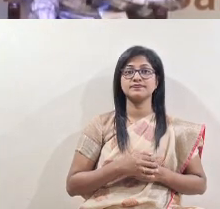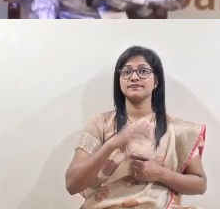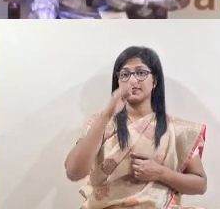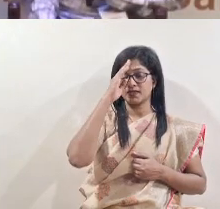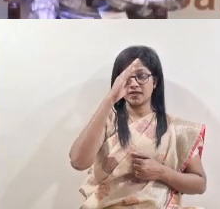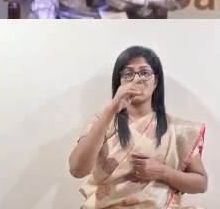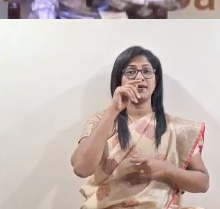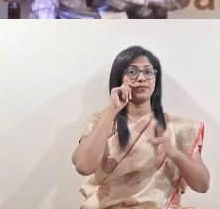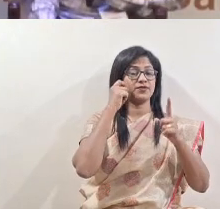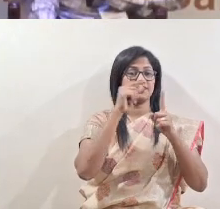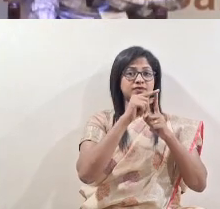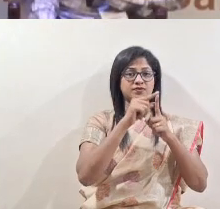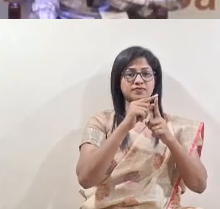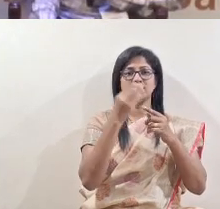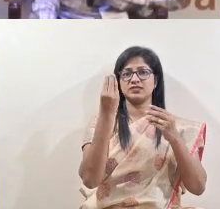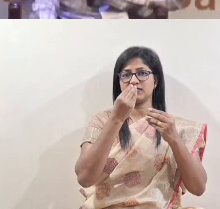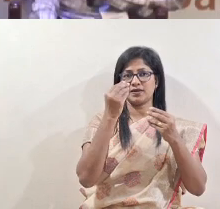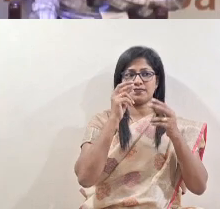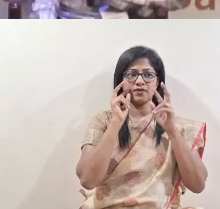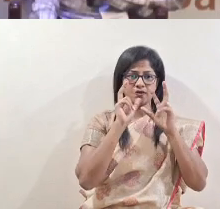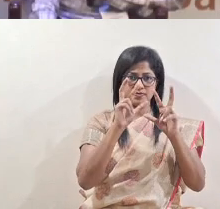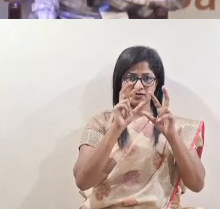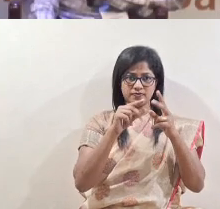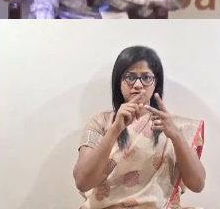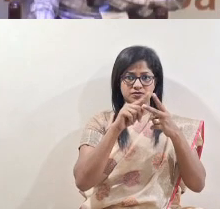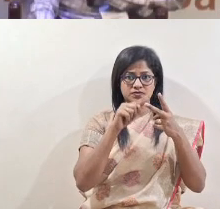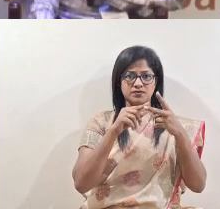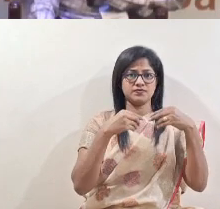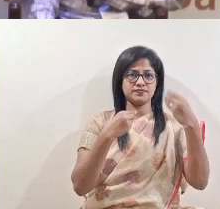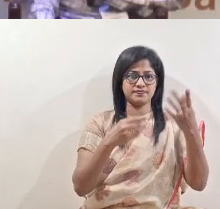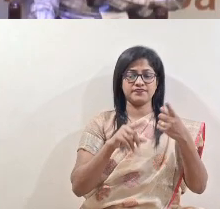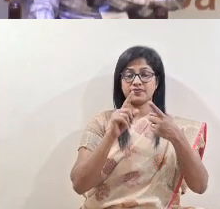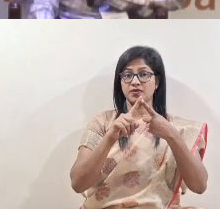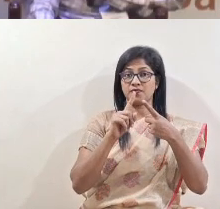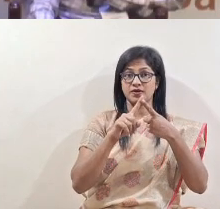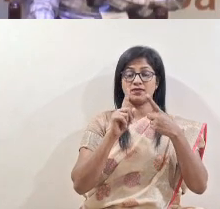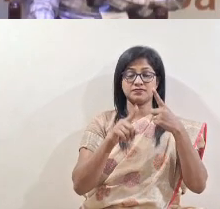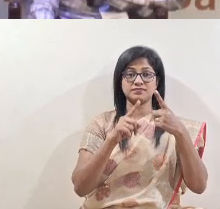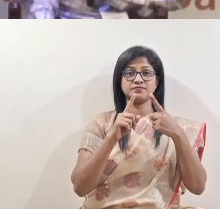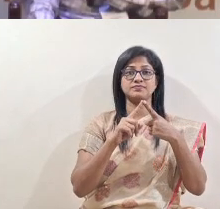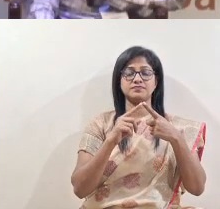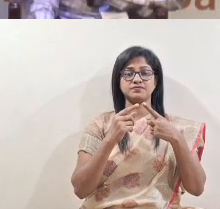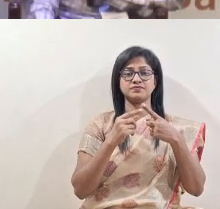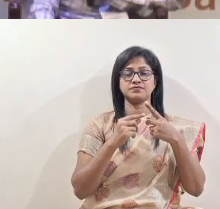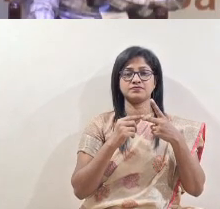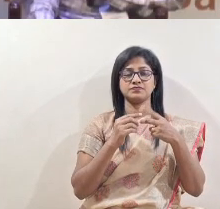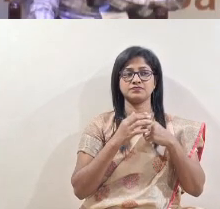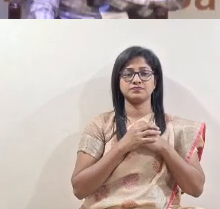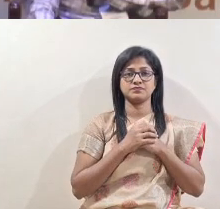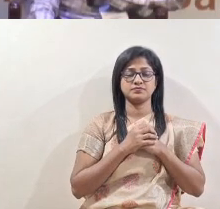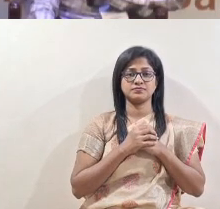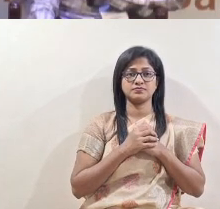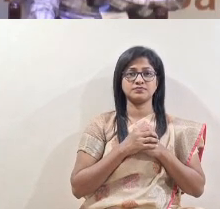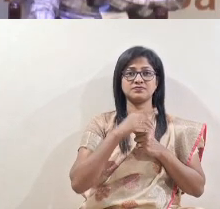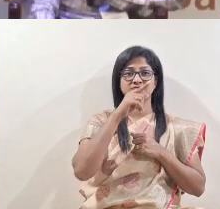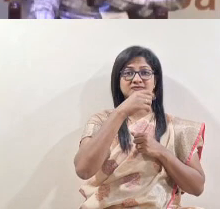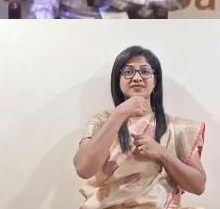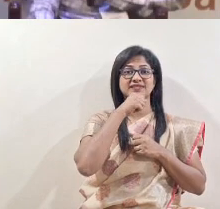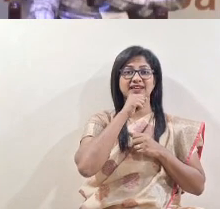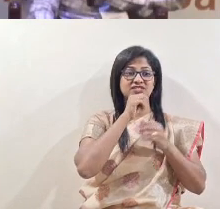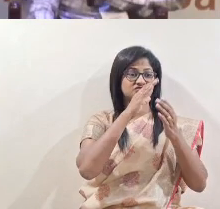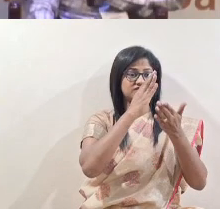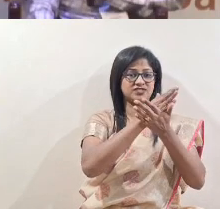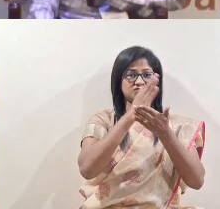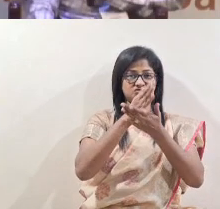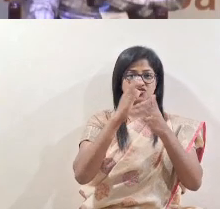Hi, Prajul. Couple of observations. One is, I think the age